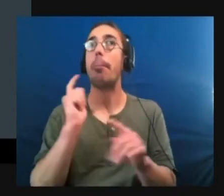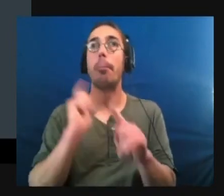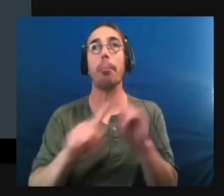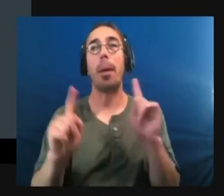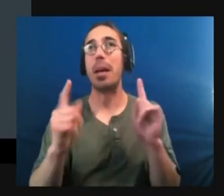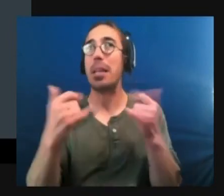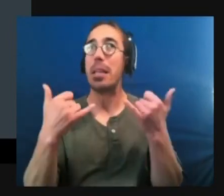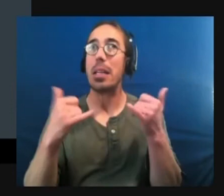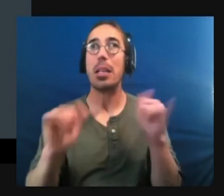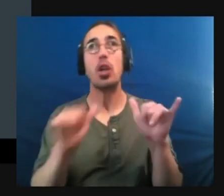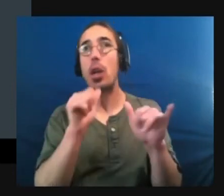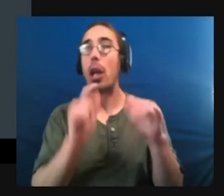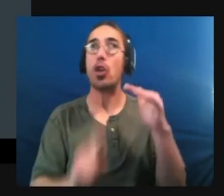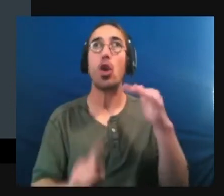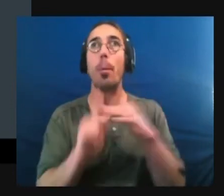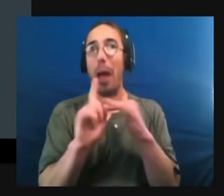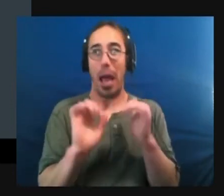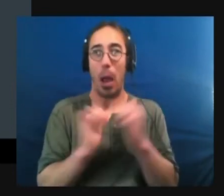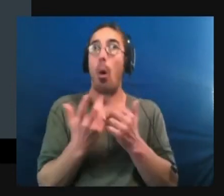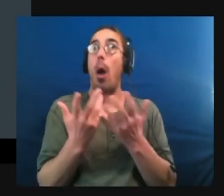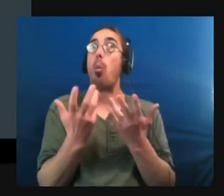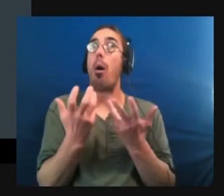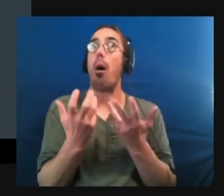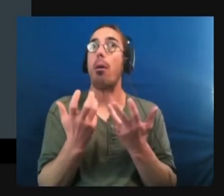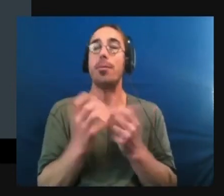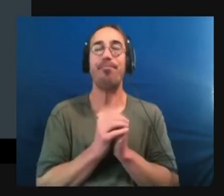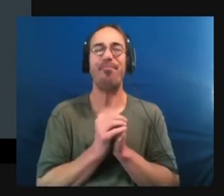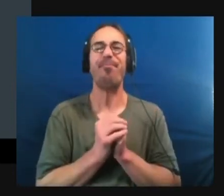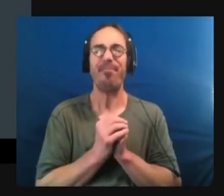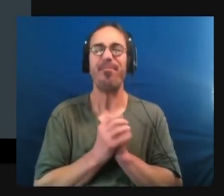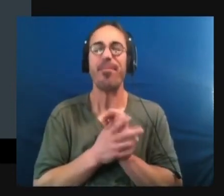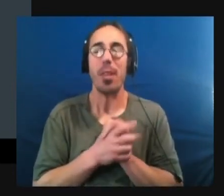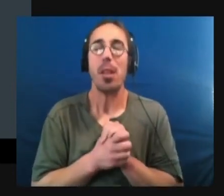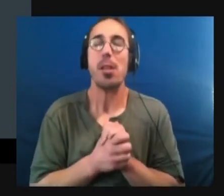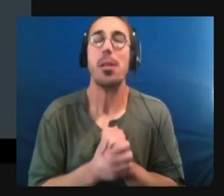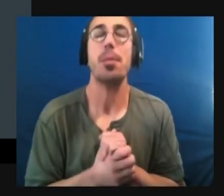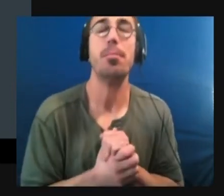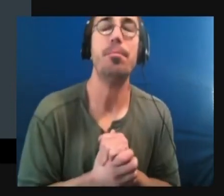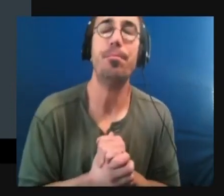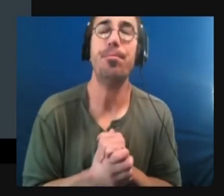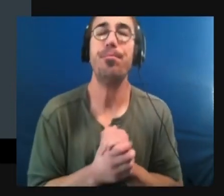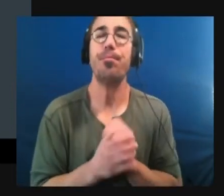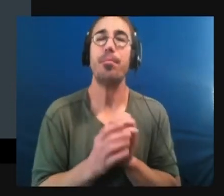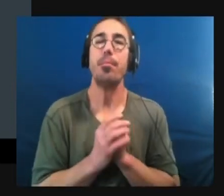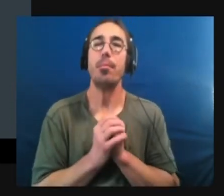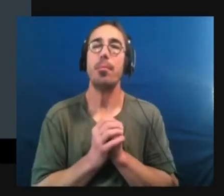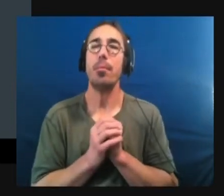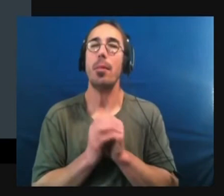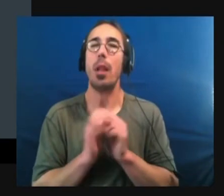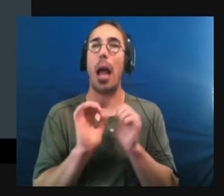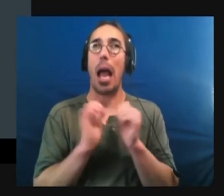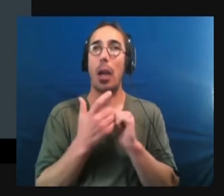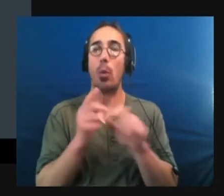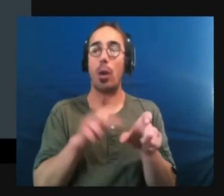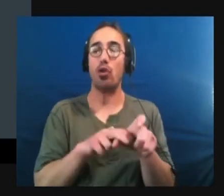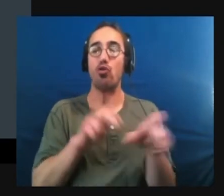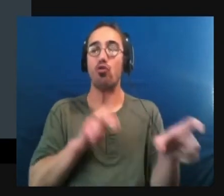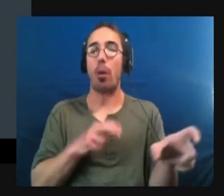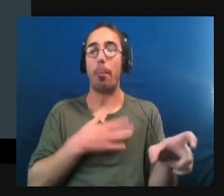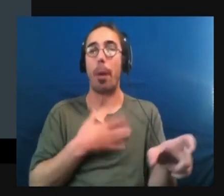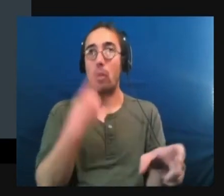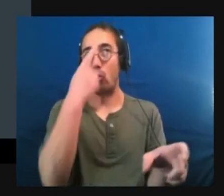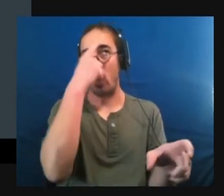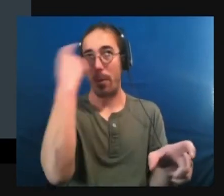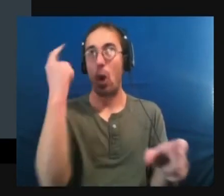showing up in the way I want to and need to. How do I come out of my trauma when the response is